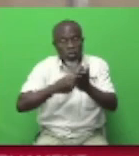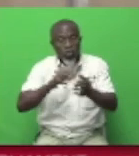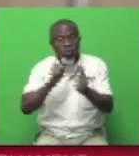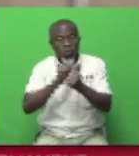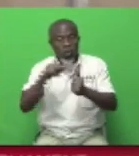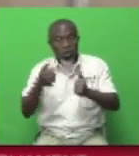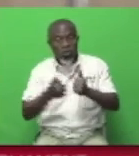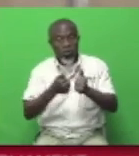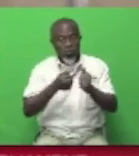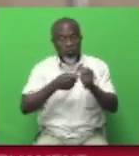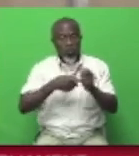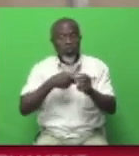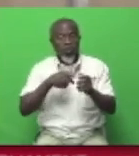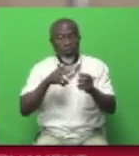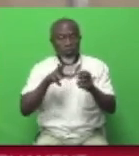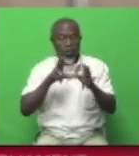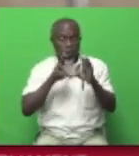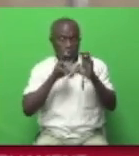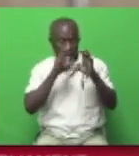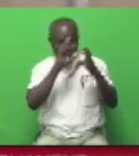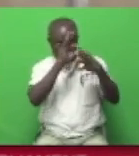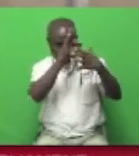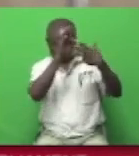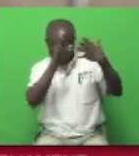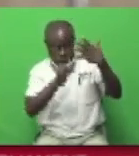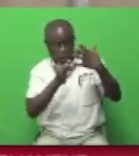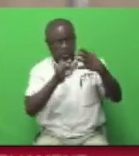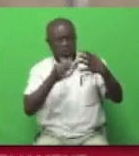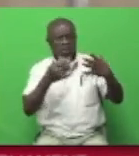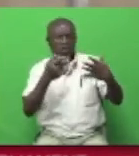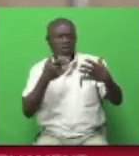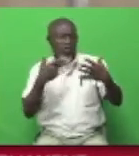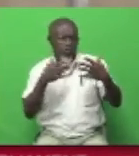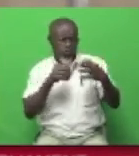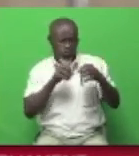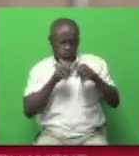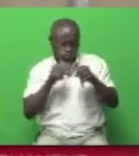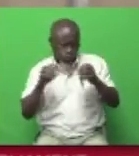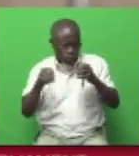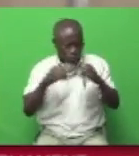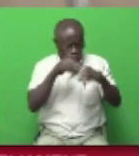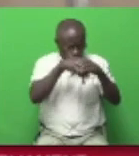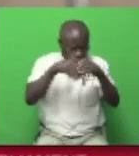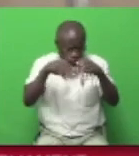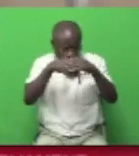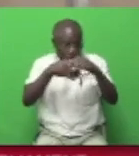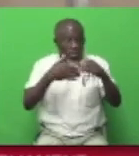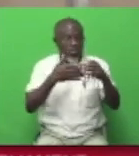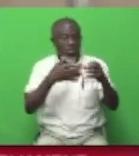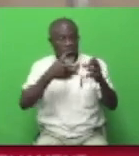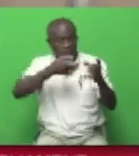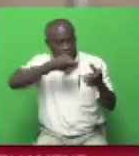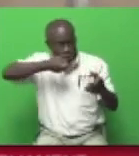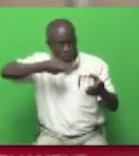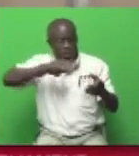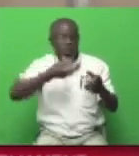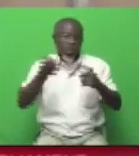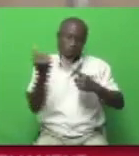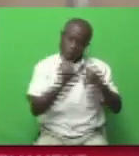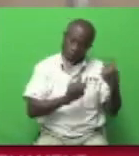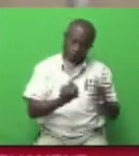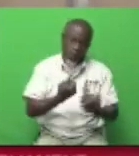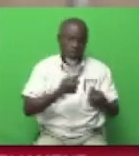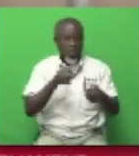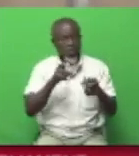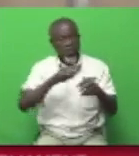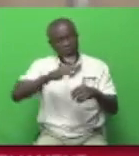Caribbean Firearms Roadmap, which attempts to reduce the flow of illicit firearms and ammunition within the Caribbean region. The